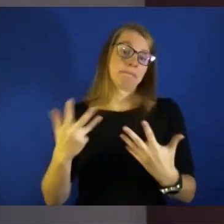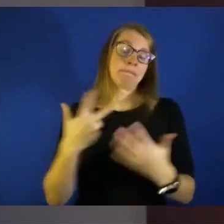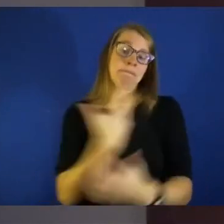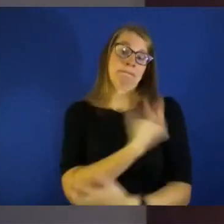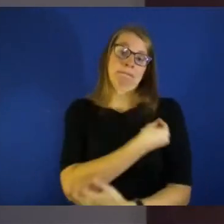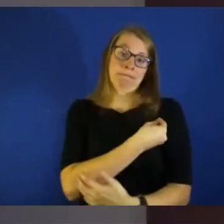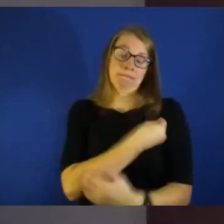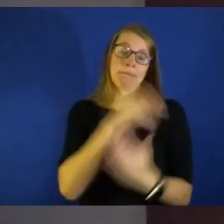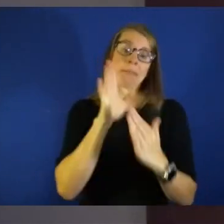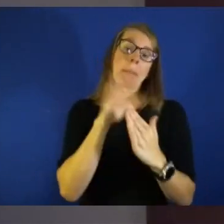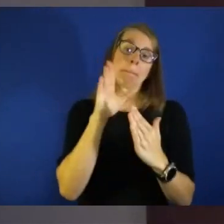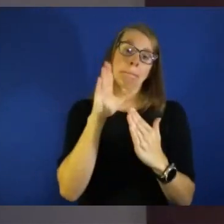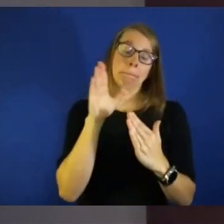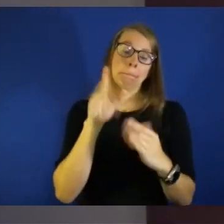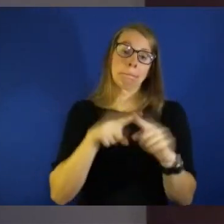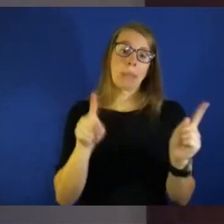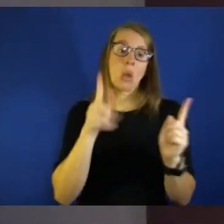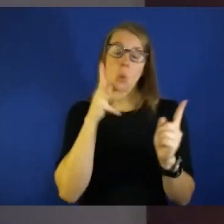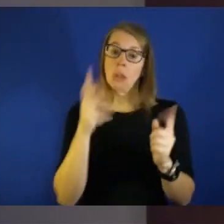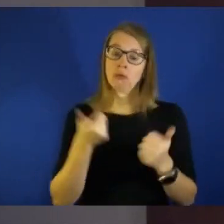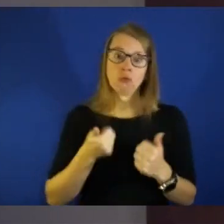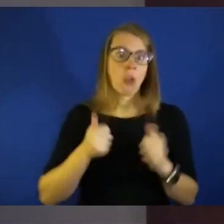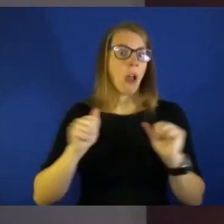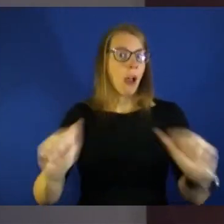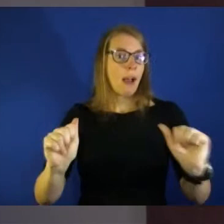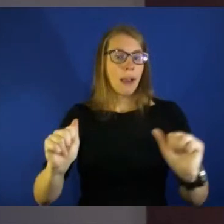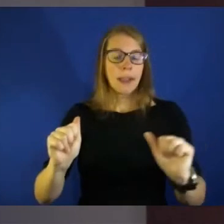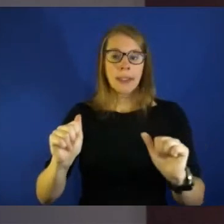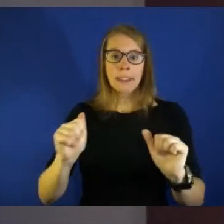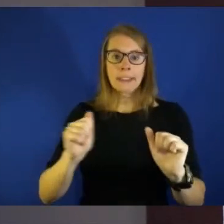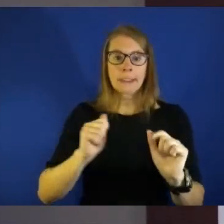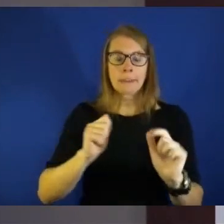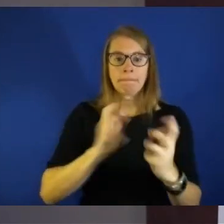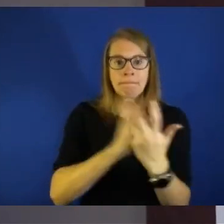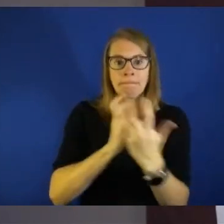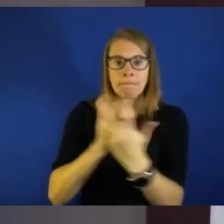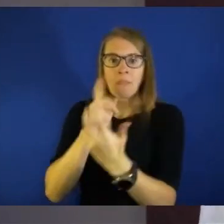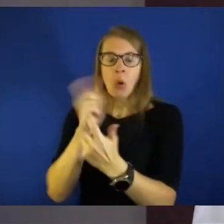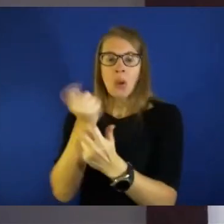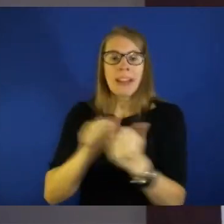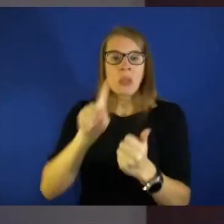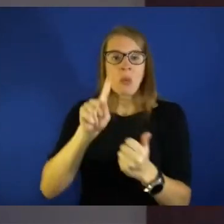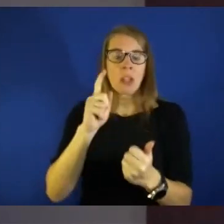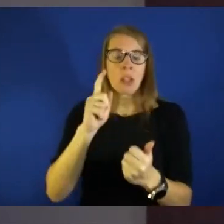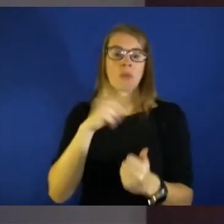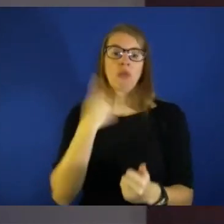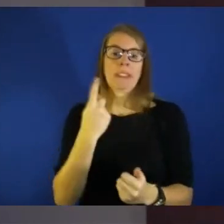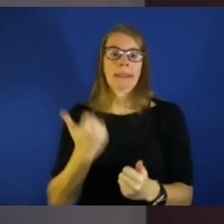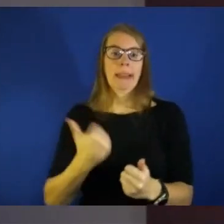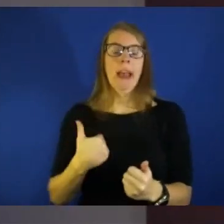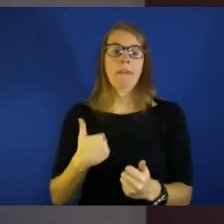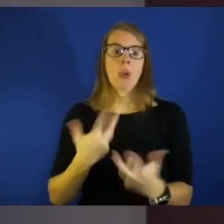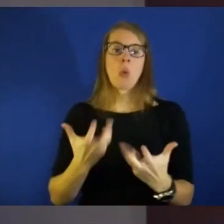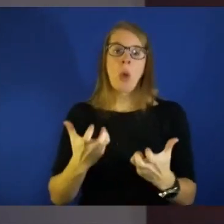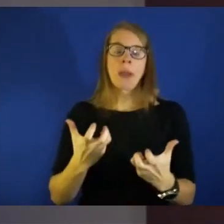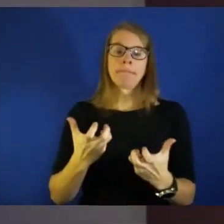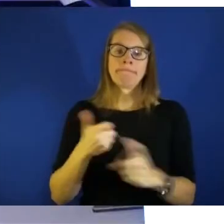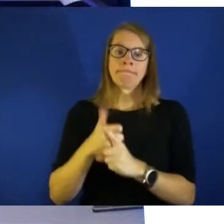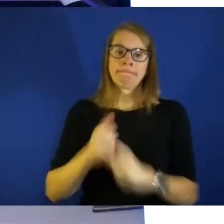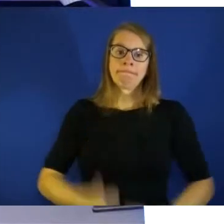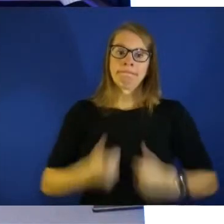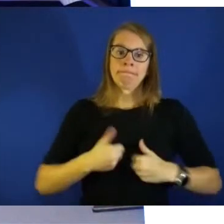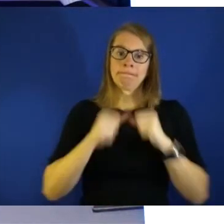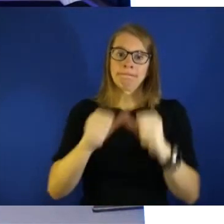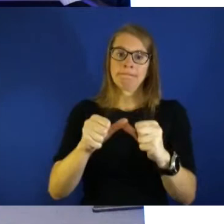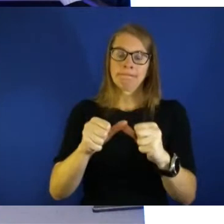but we will absolutely try to get this to anybody that's at risk because we want that benefit if we can do it. The cost of